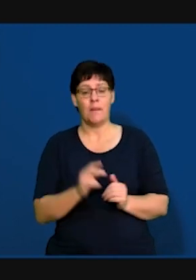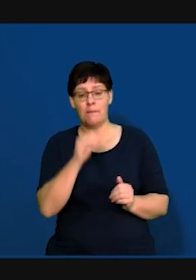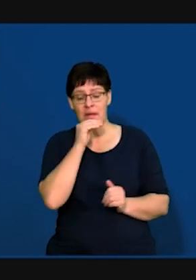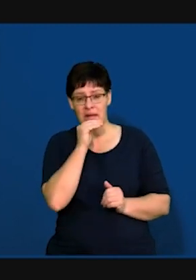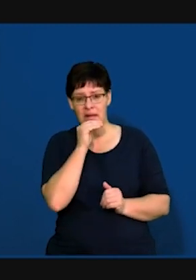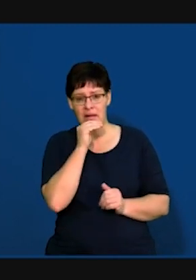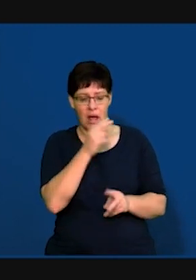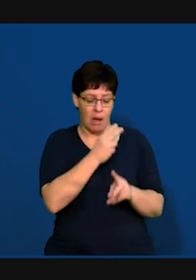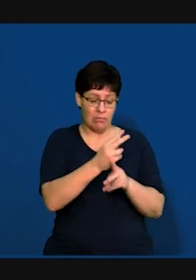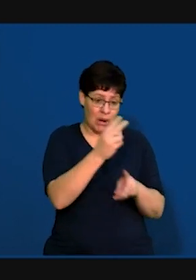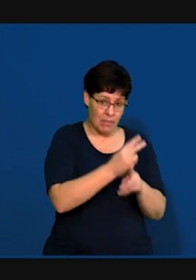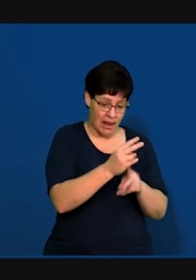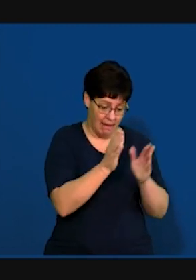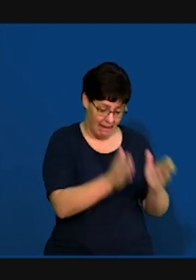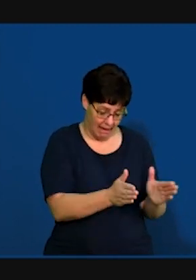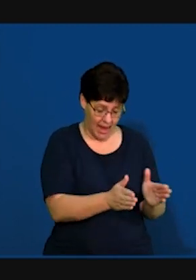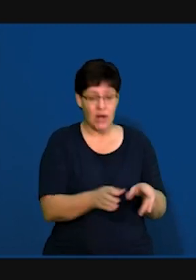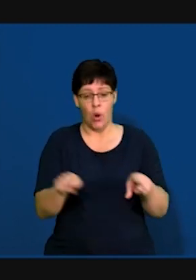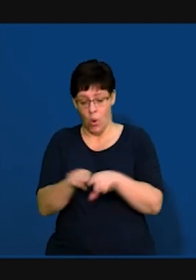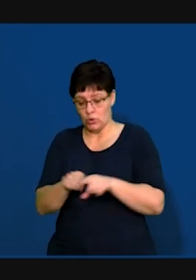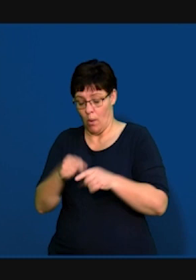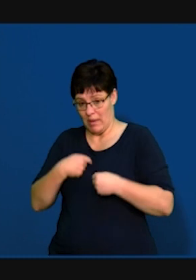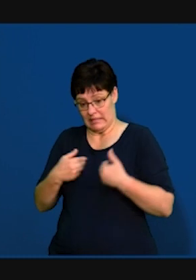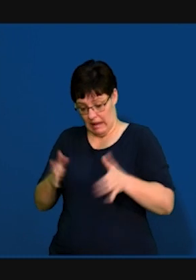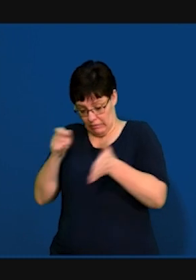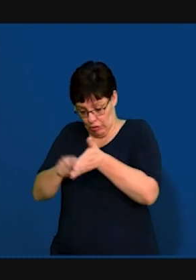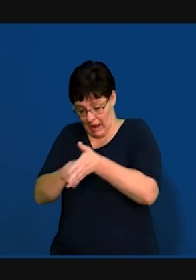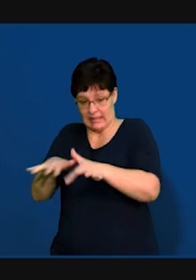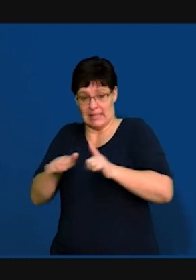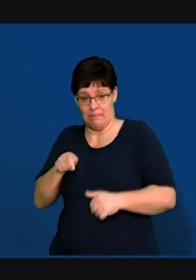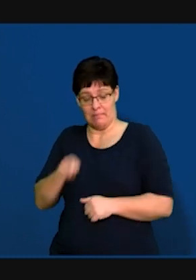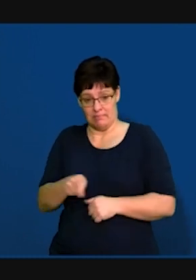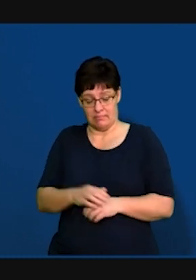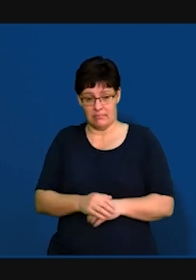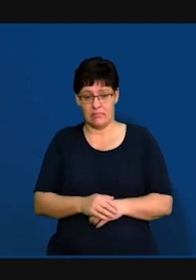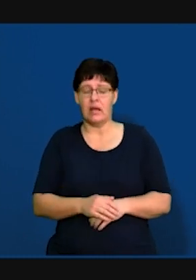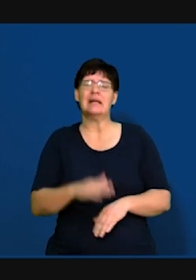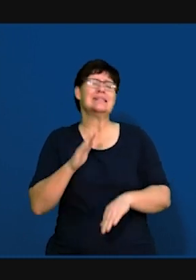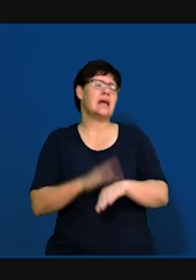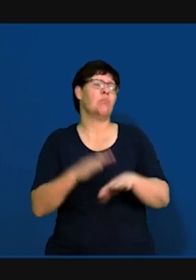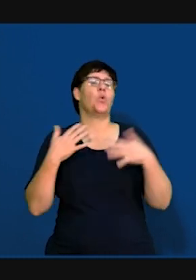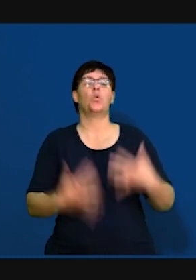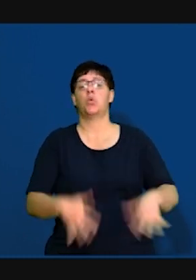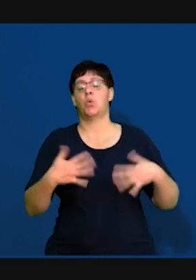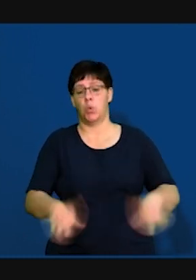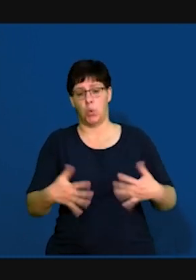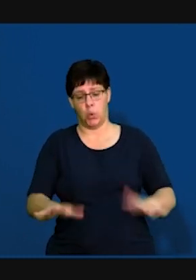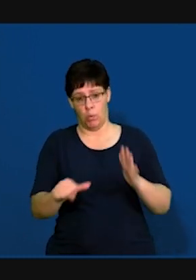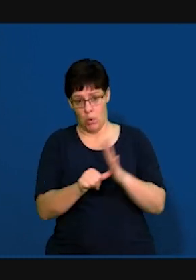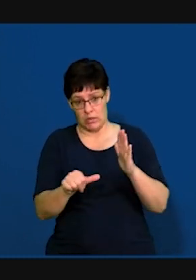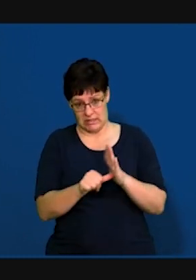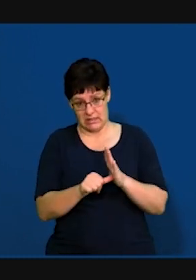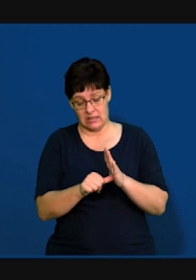the preparation and while you are in the exam, okay? So time is a major factor as far as